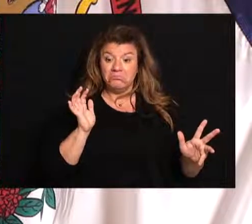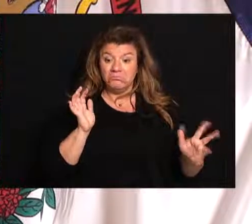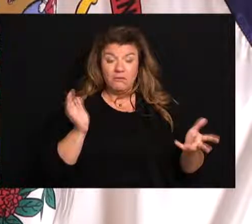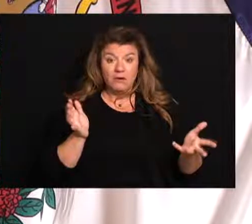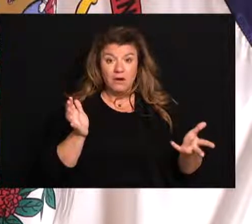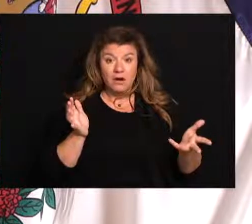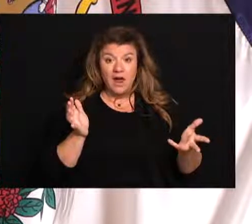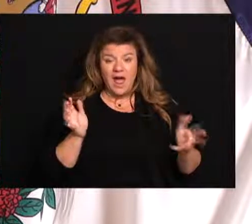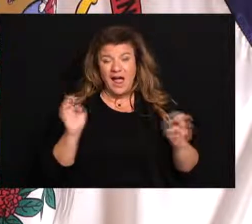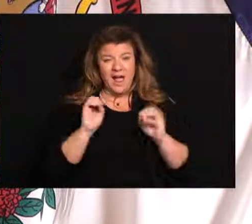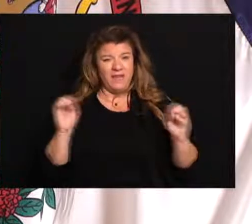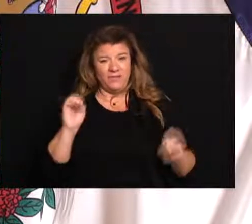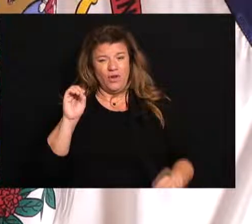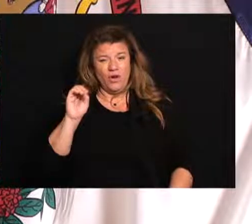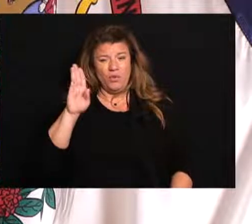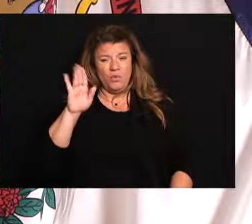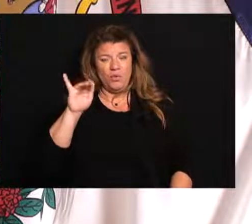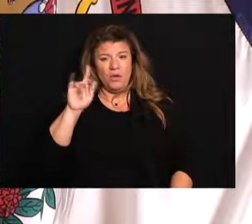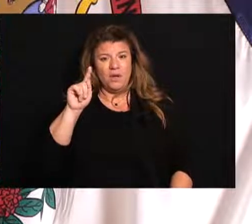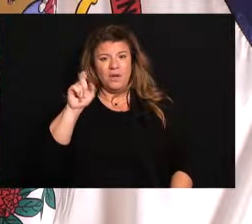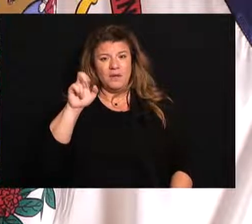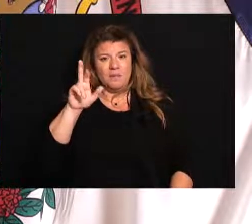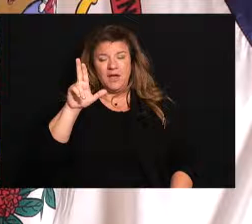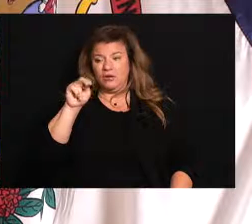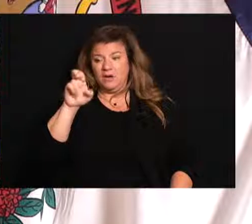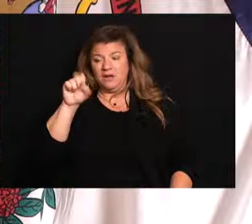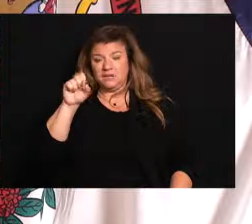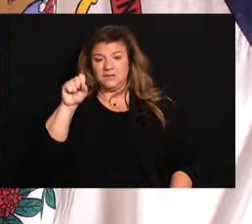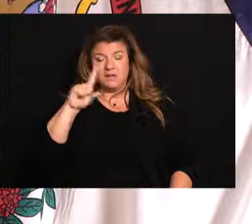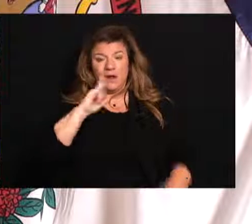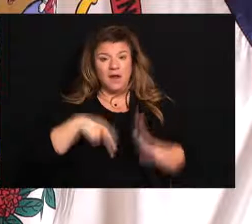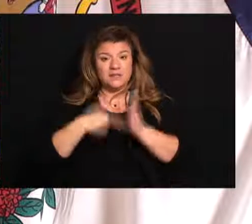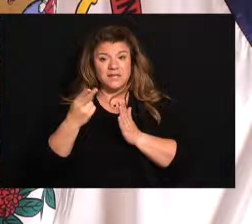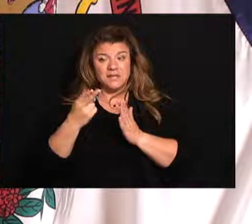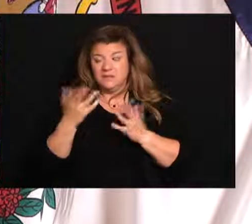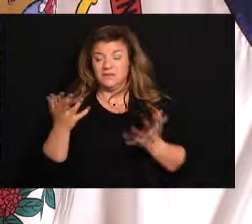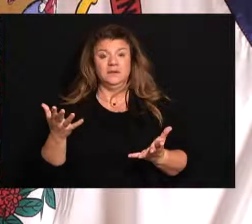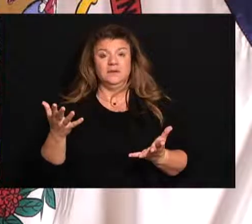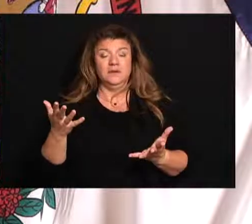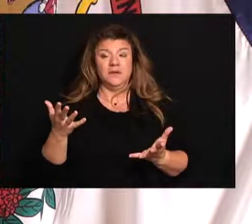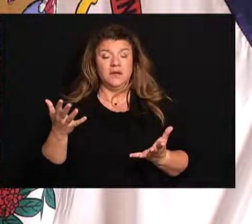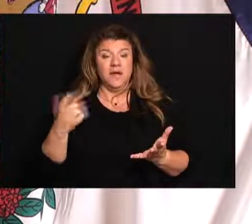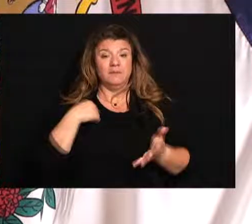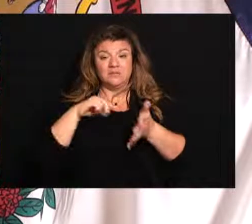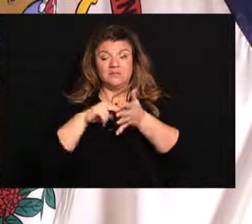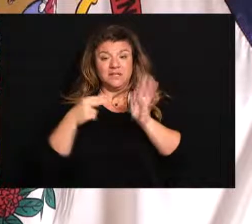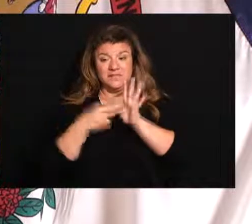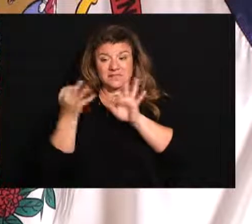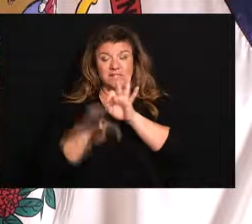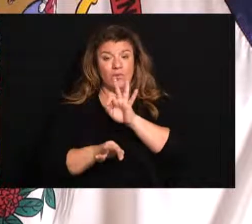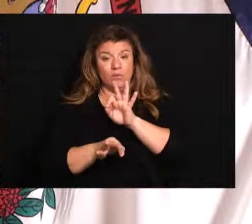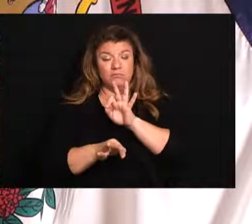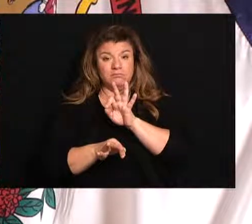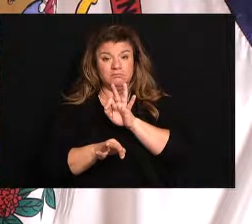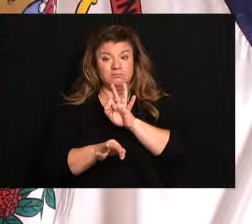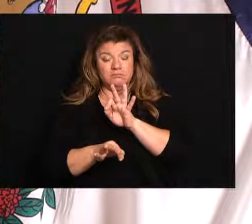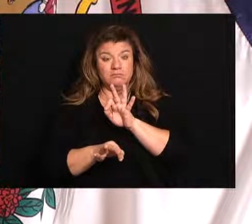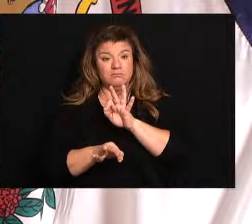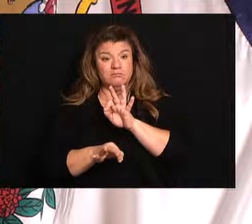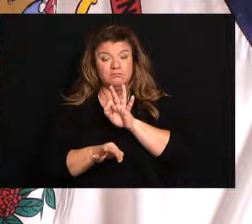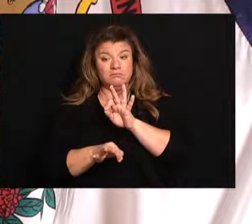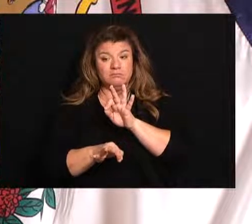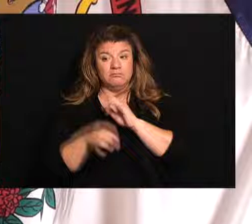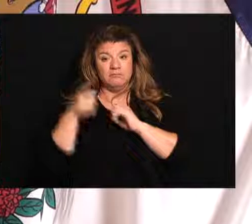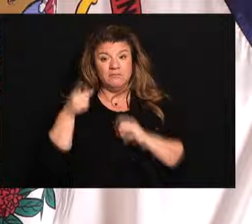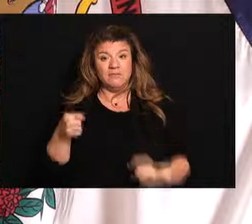not, there's no bitterness. I mean, for crying out loud, it's, all I'm stating is a simple fact. He's been to